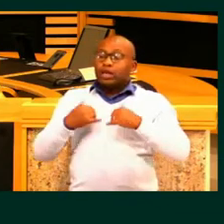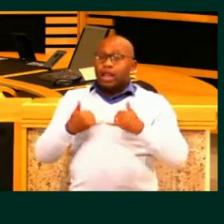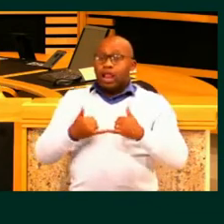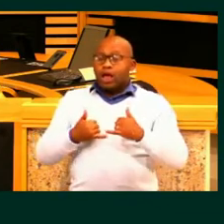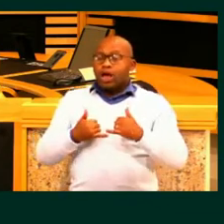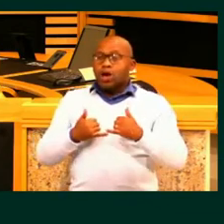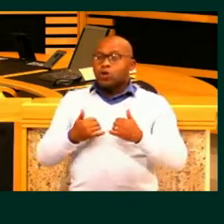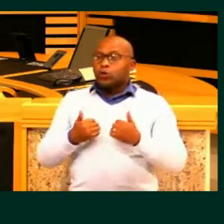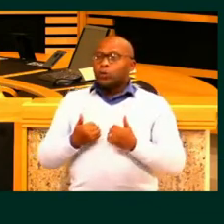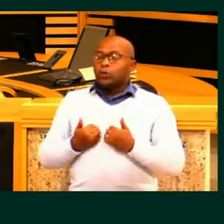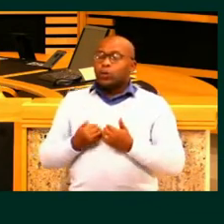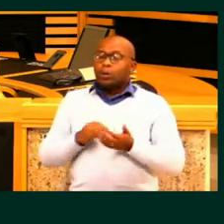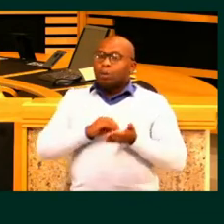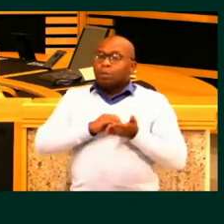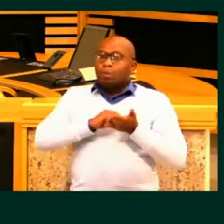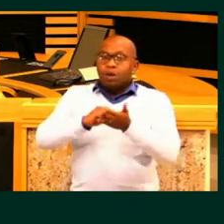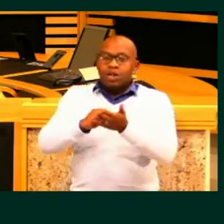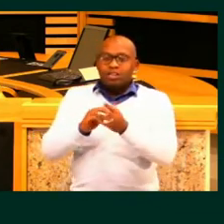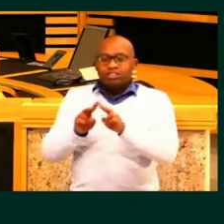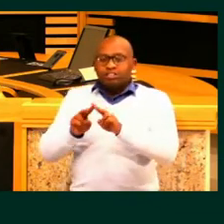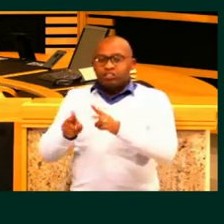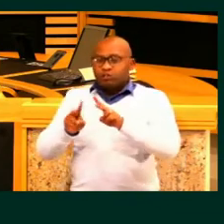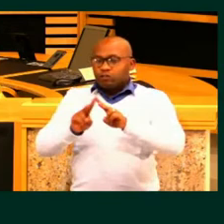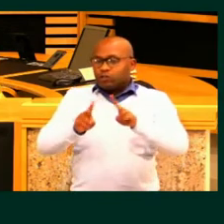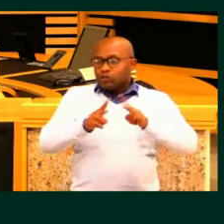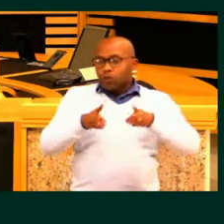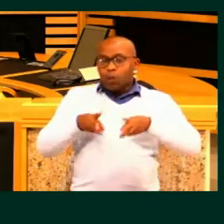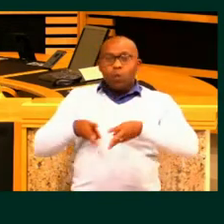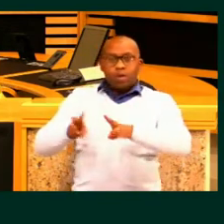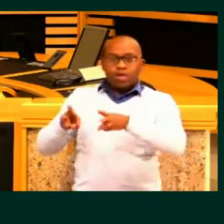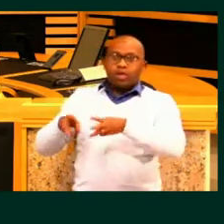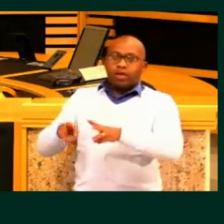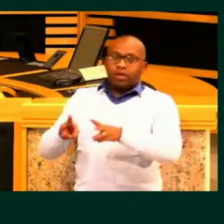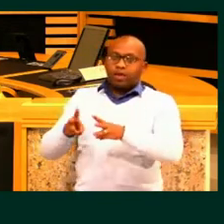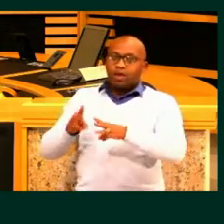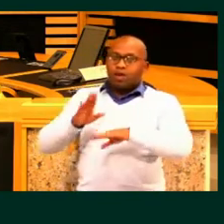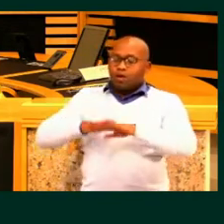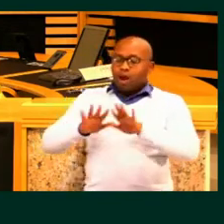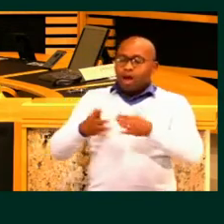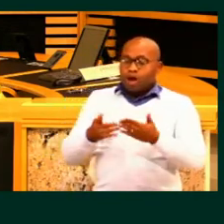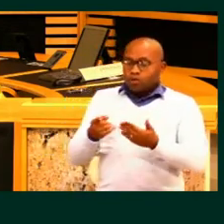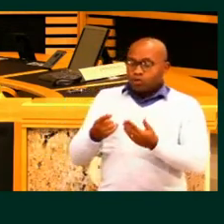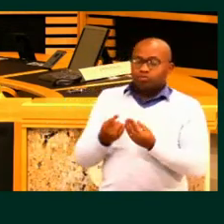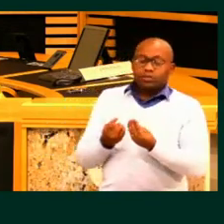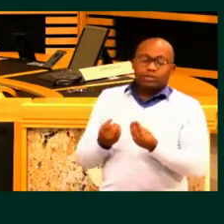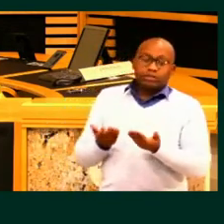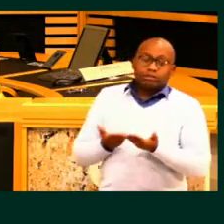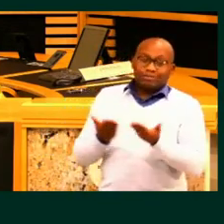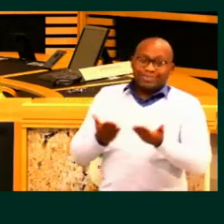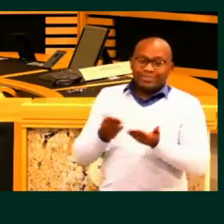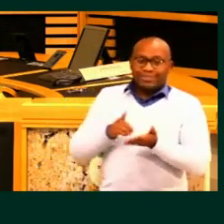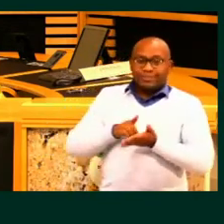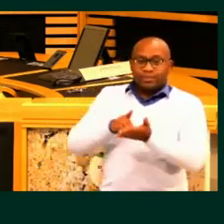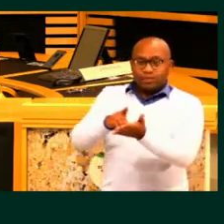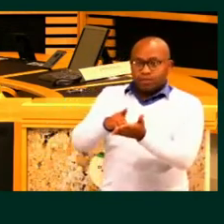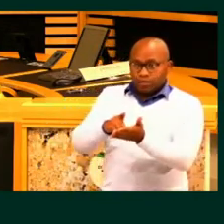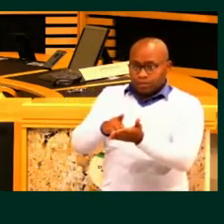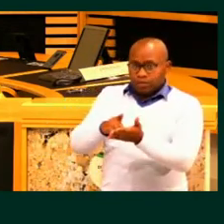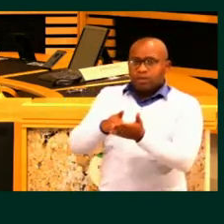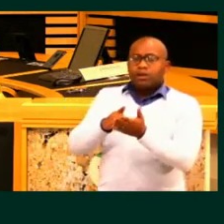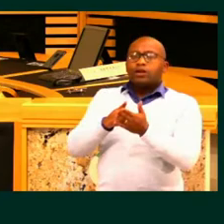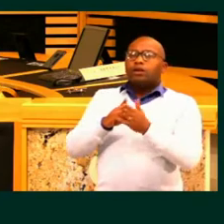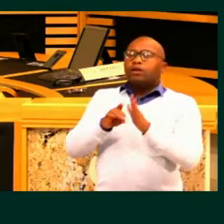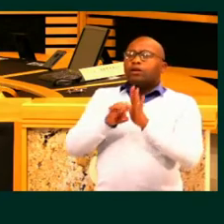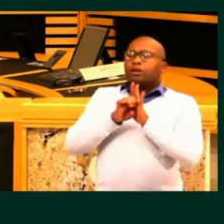methods of Service delivery including the service level agreements with the municipalities including the procuring of